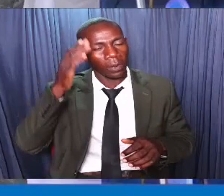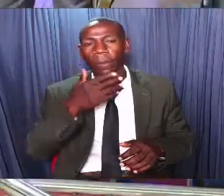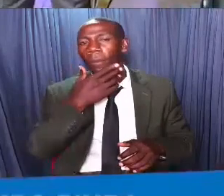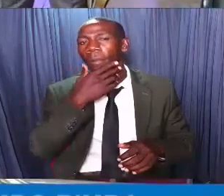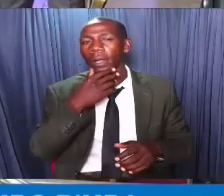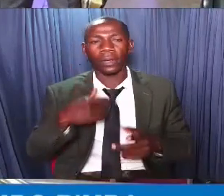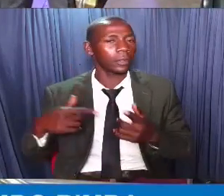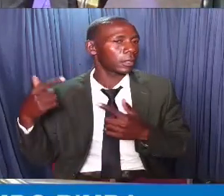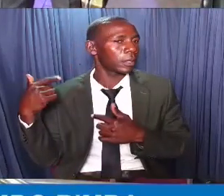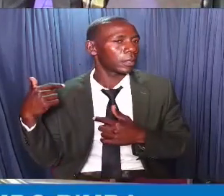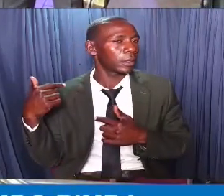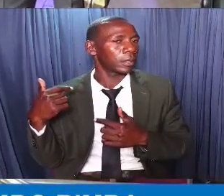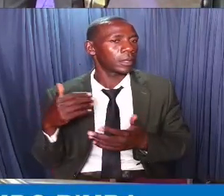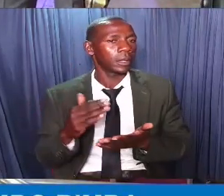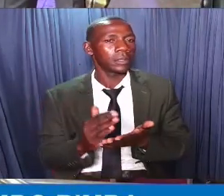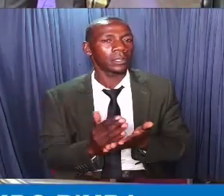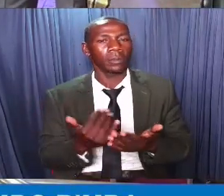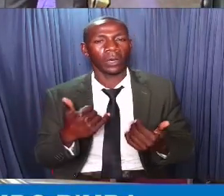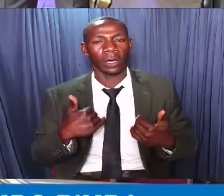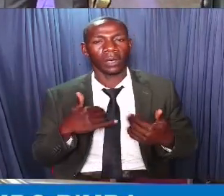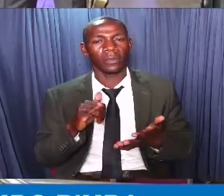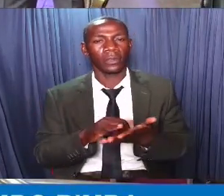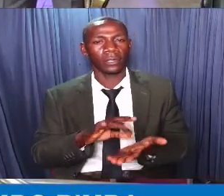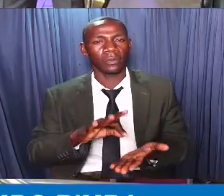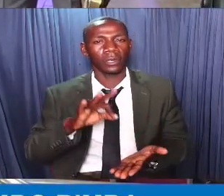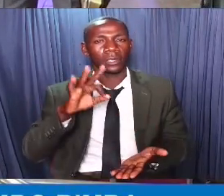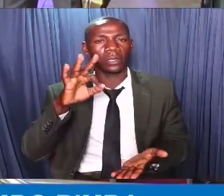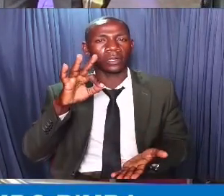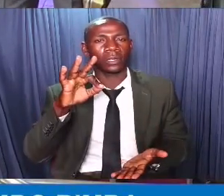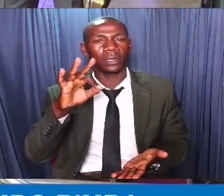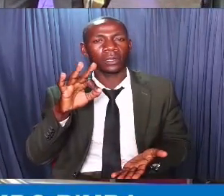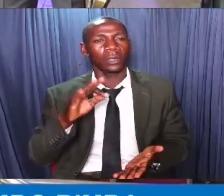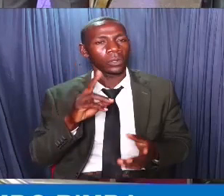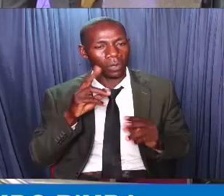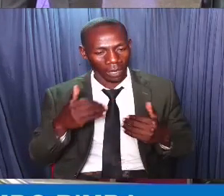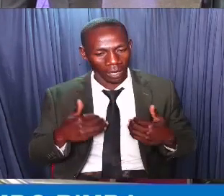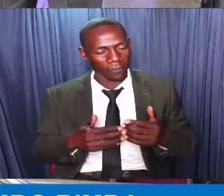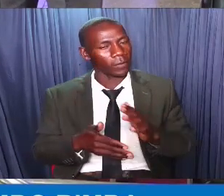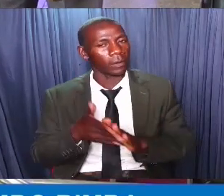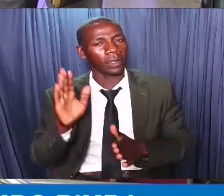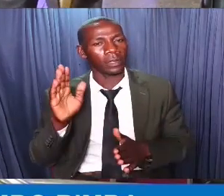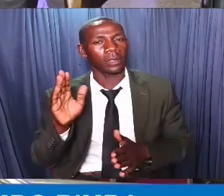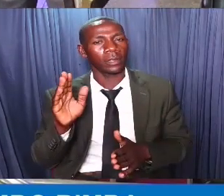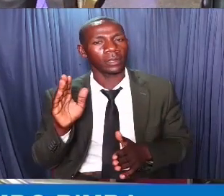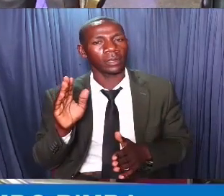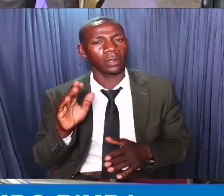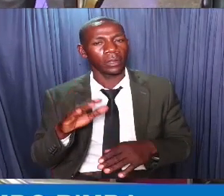knows a man is coming from behind. Wako wameingiwa na roho hiyo. There are those with such spirits. Ni wewe ukimbie. It's you to flee away.